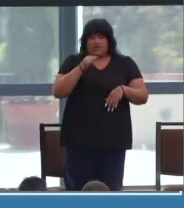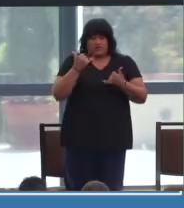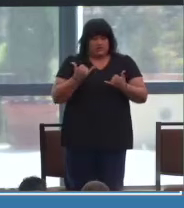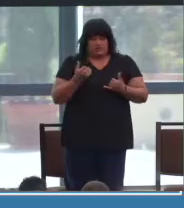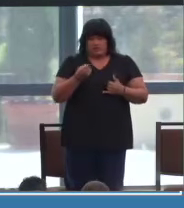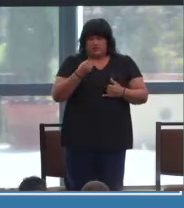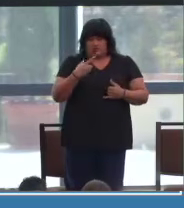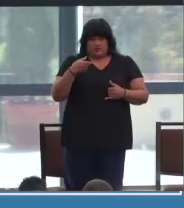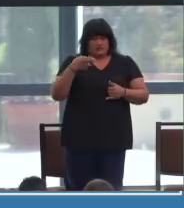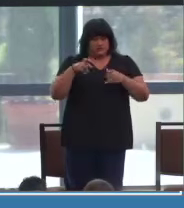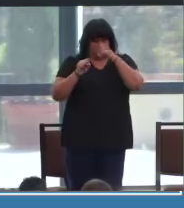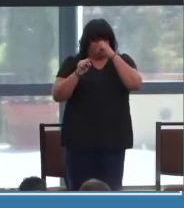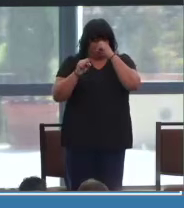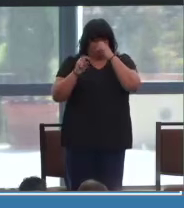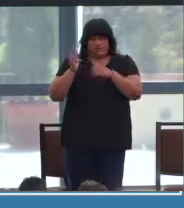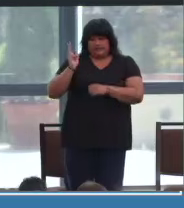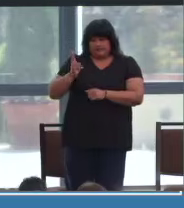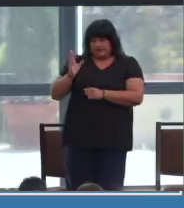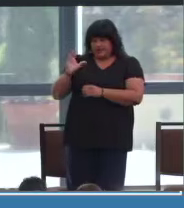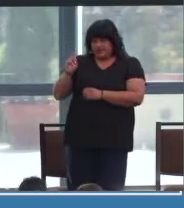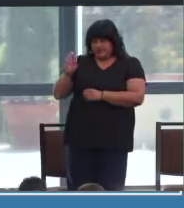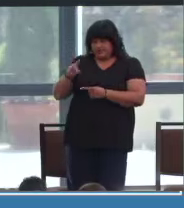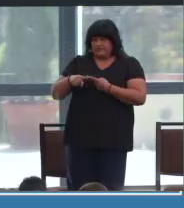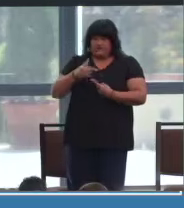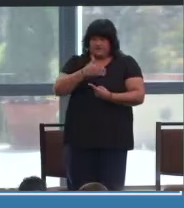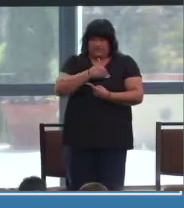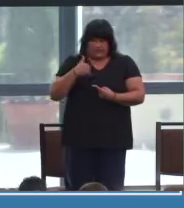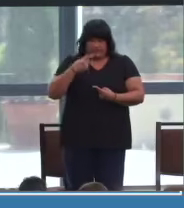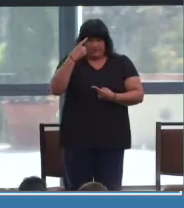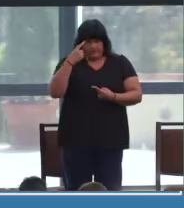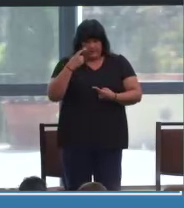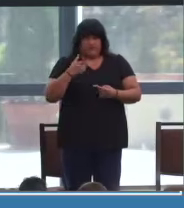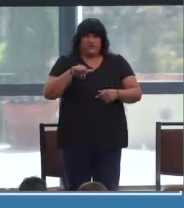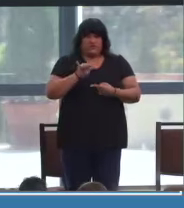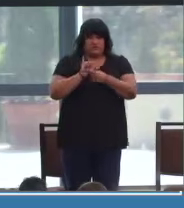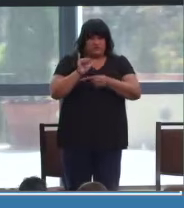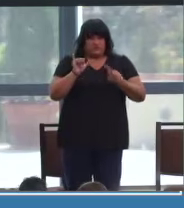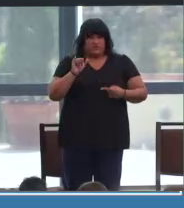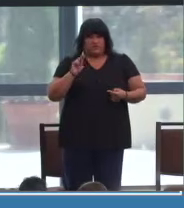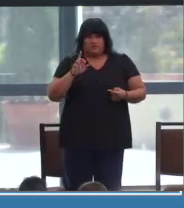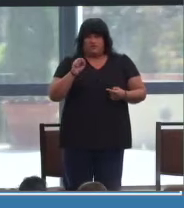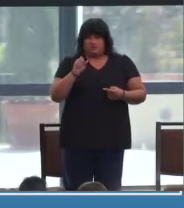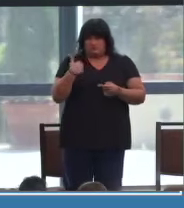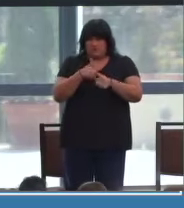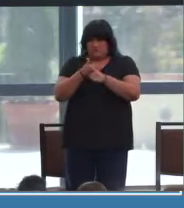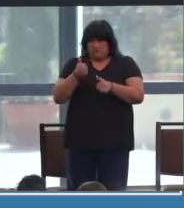history of cancers, such as breast, lung, brain, or uterus? Should HRT be avoided for these patients?